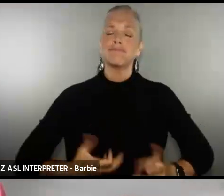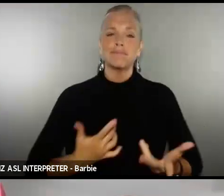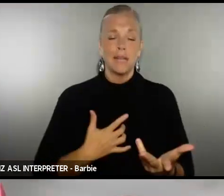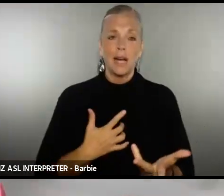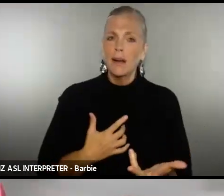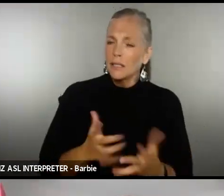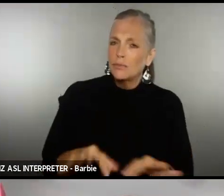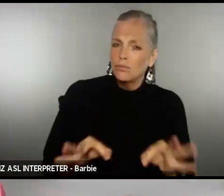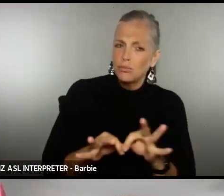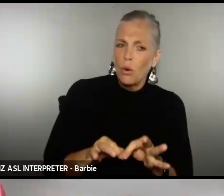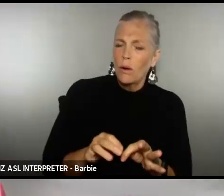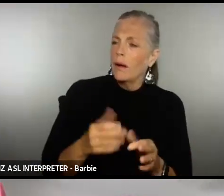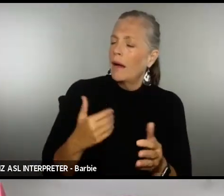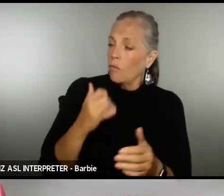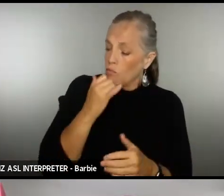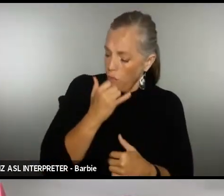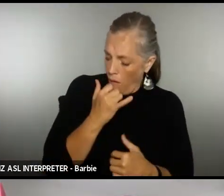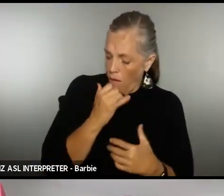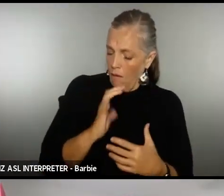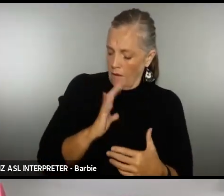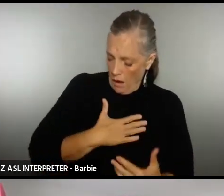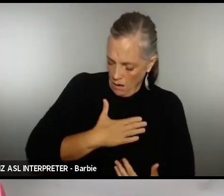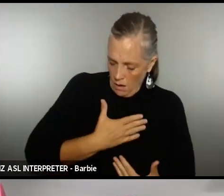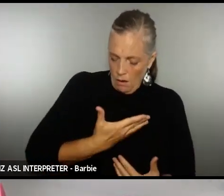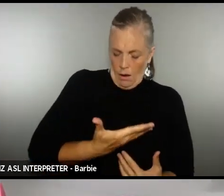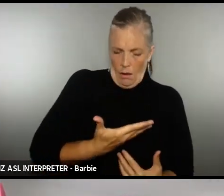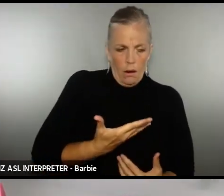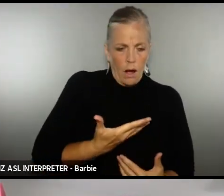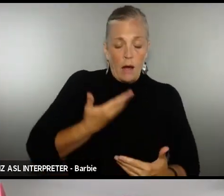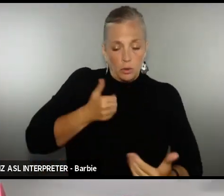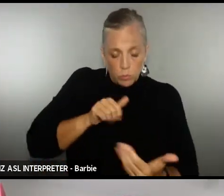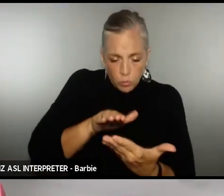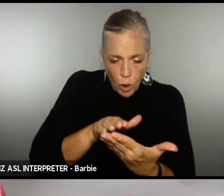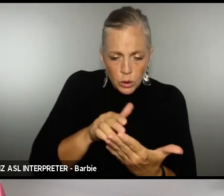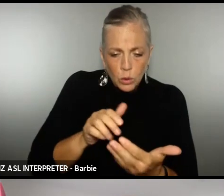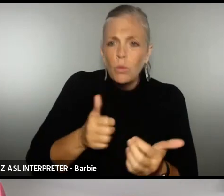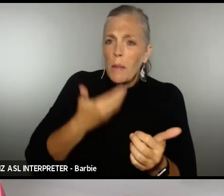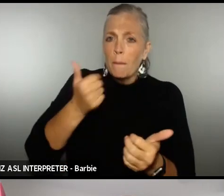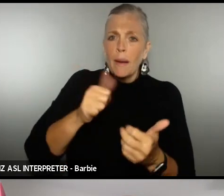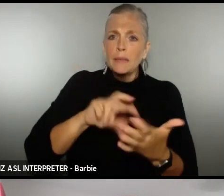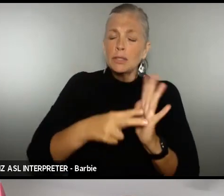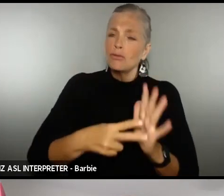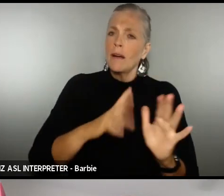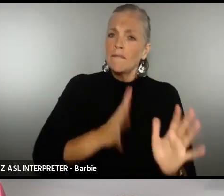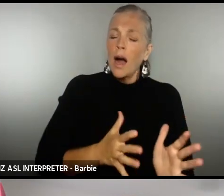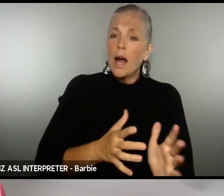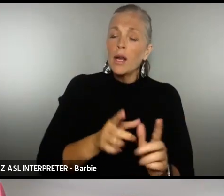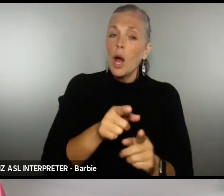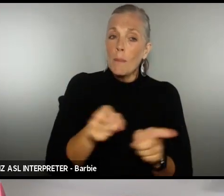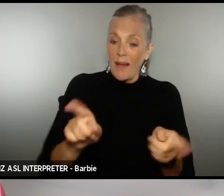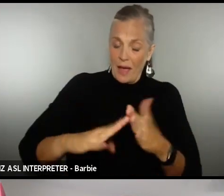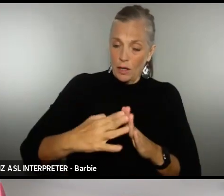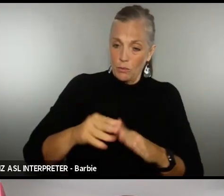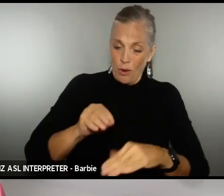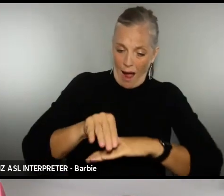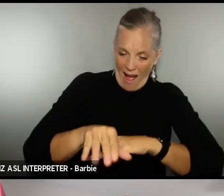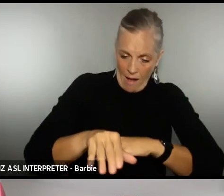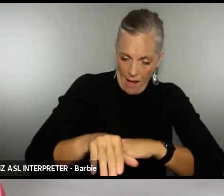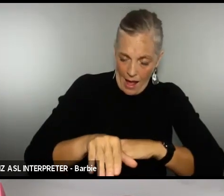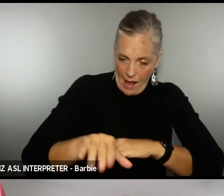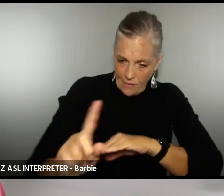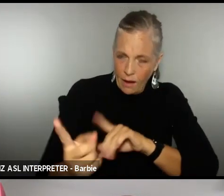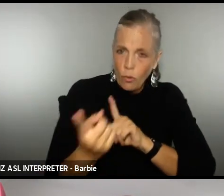of intentions, so long as you're willing to adjust and listen to the community you're affecting.